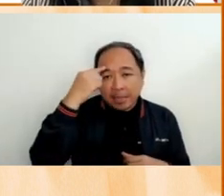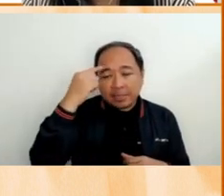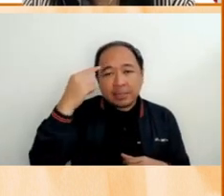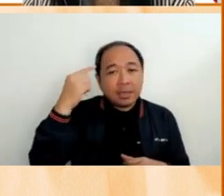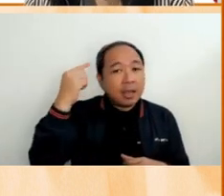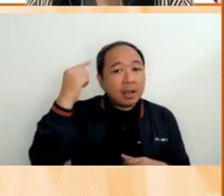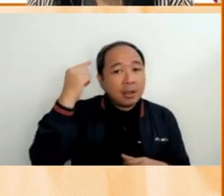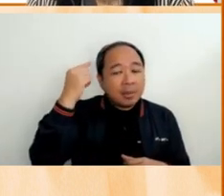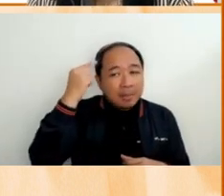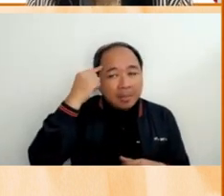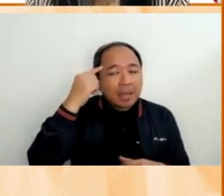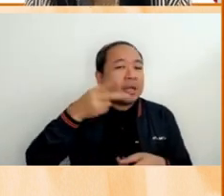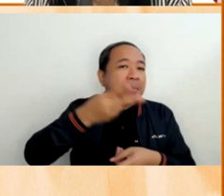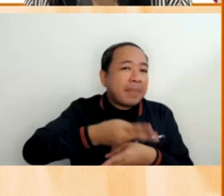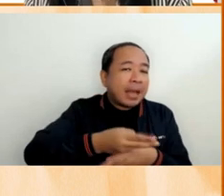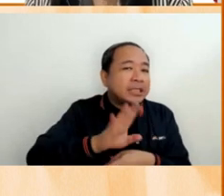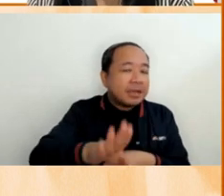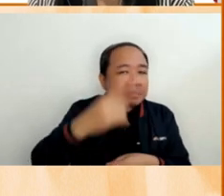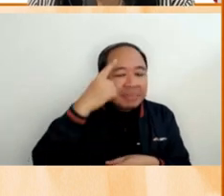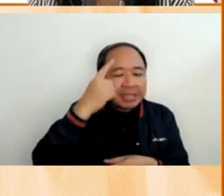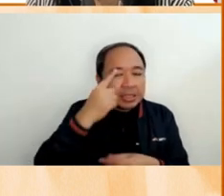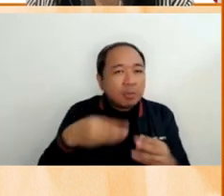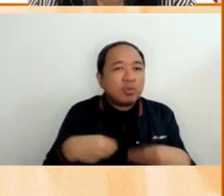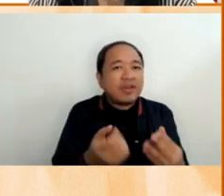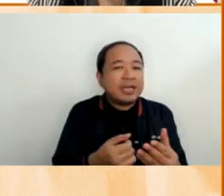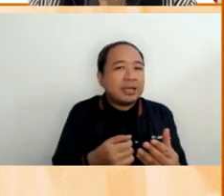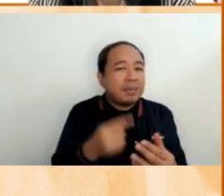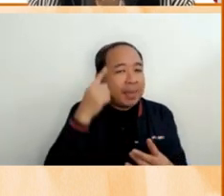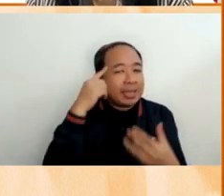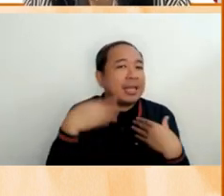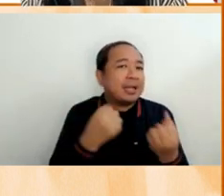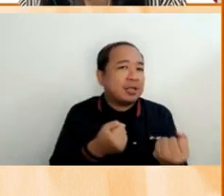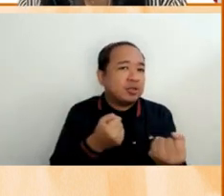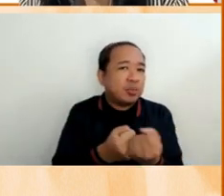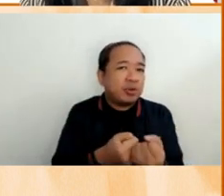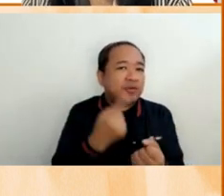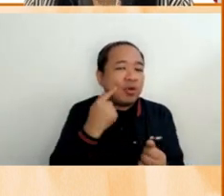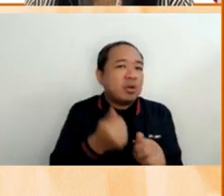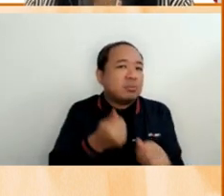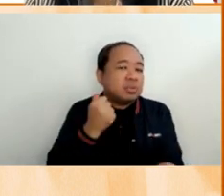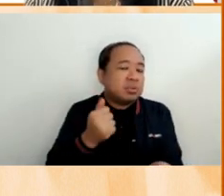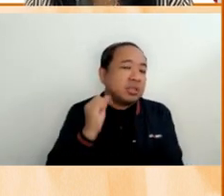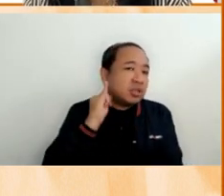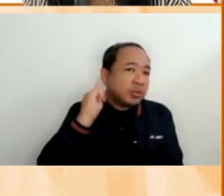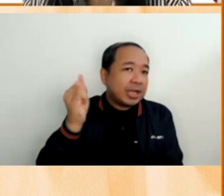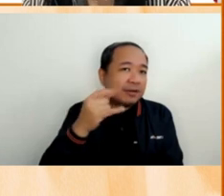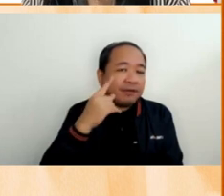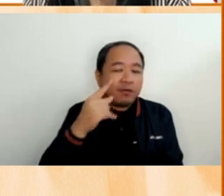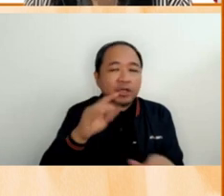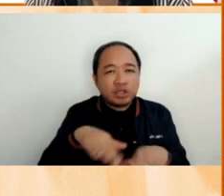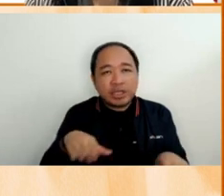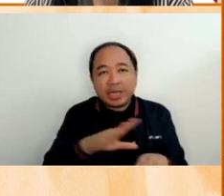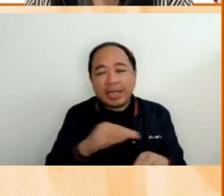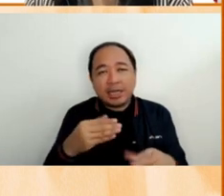Mind Their Minds, Providing Mental Health Support to Suicidal Adolescents and Young Adults. Let us welcome